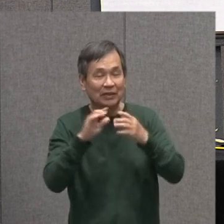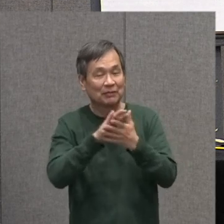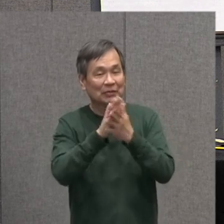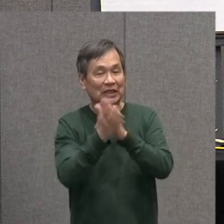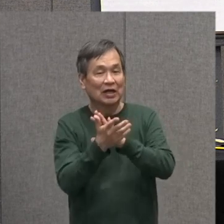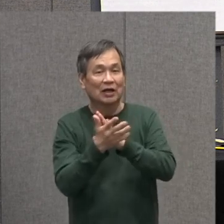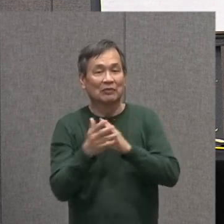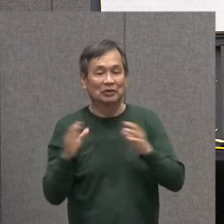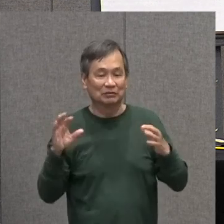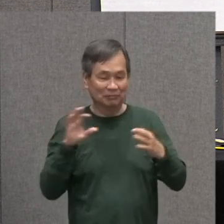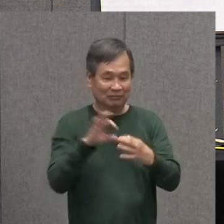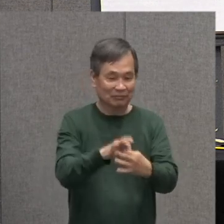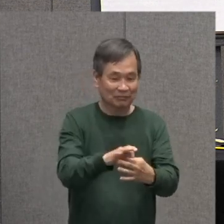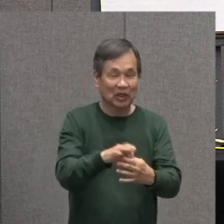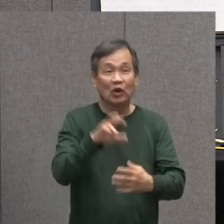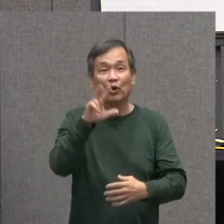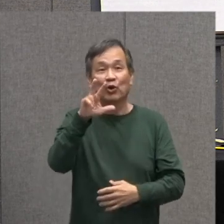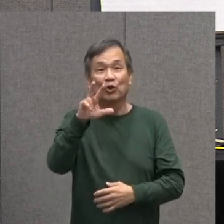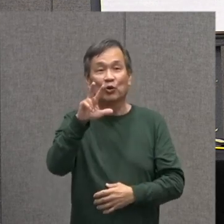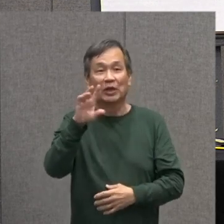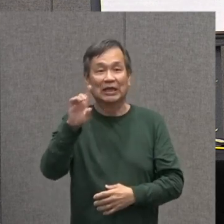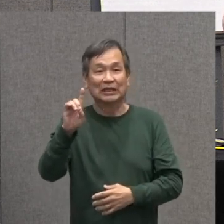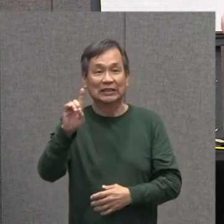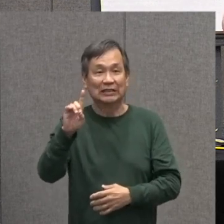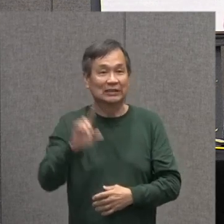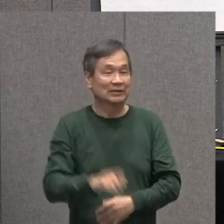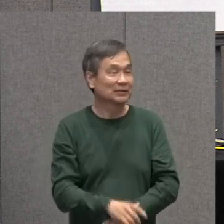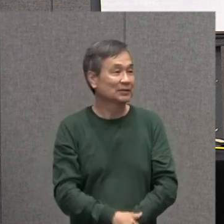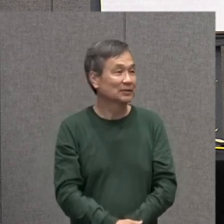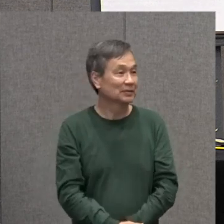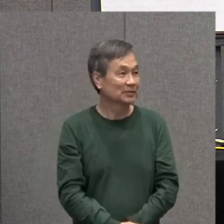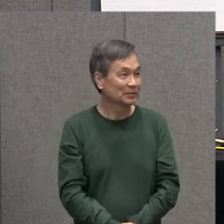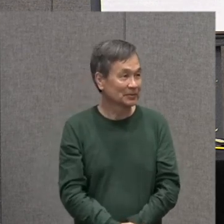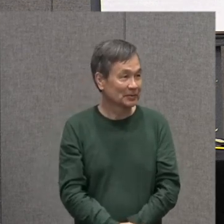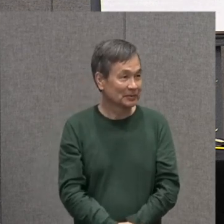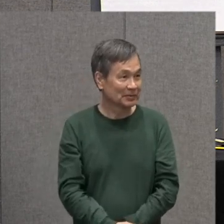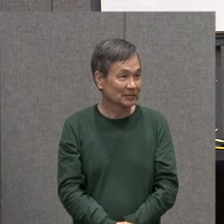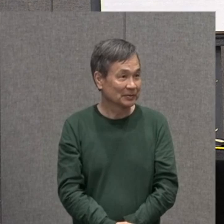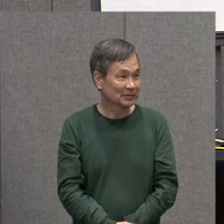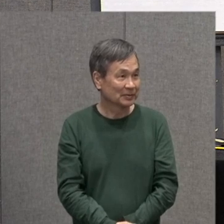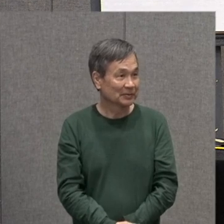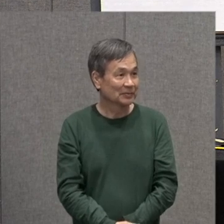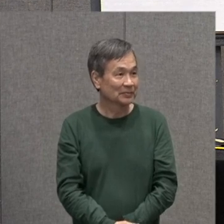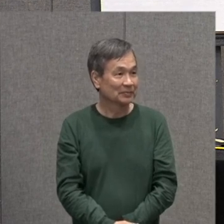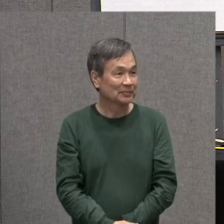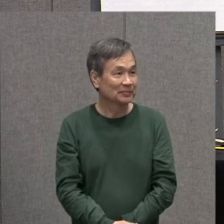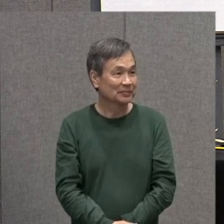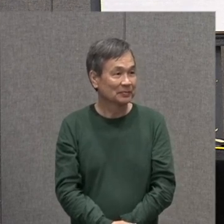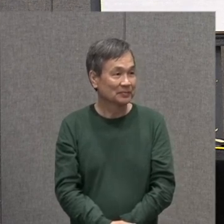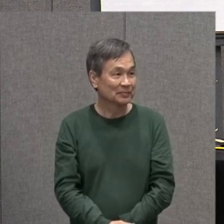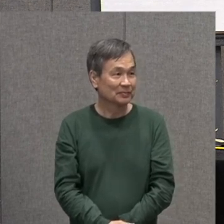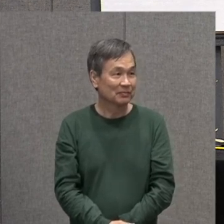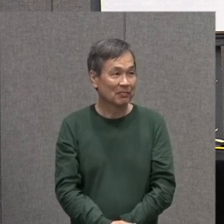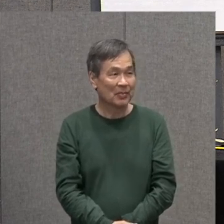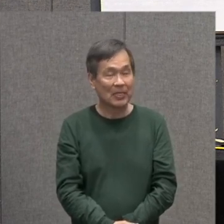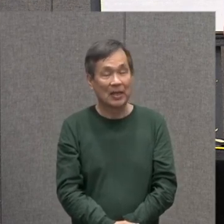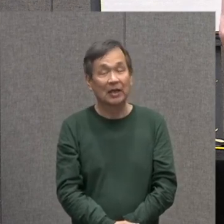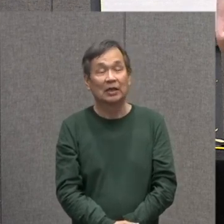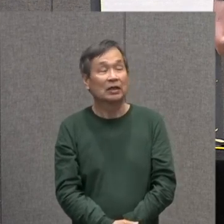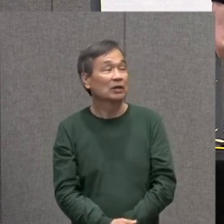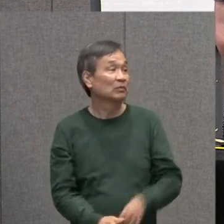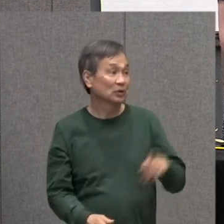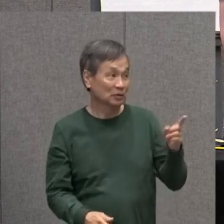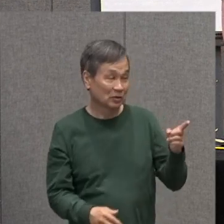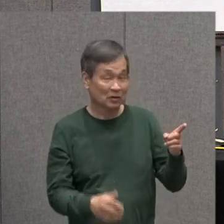that. I think your hat's coming out real nice. Thanks. Yours too. Thank you. All right. Now I'm going to show one of my